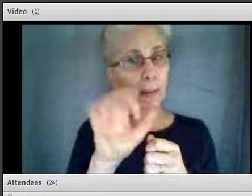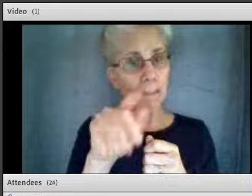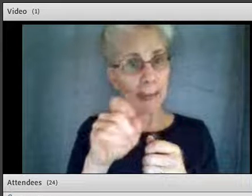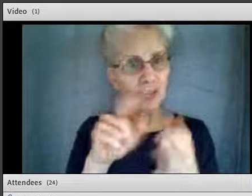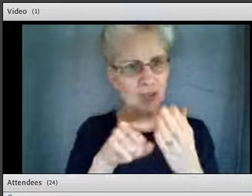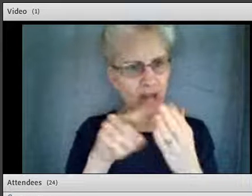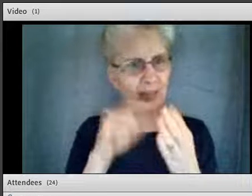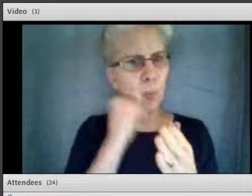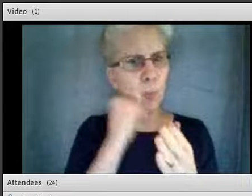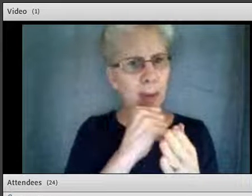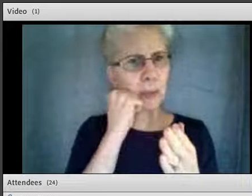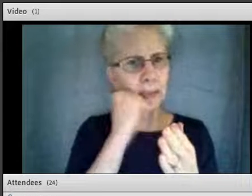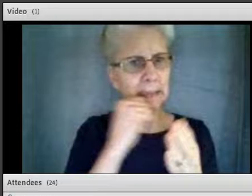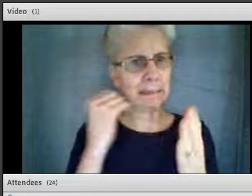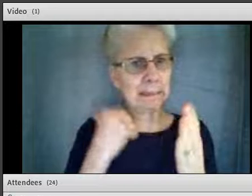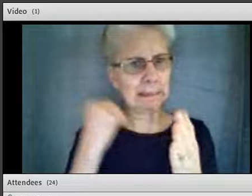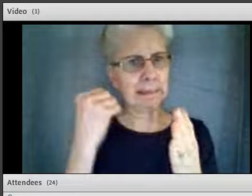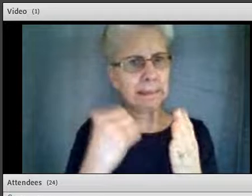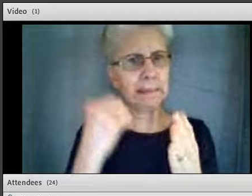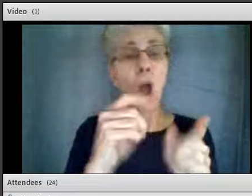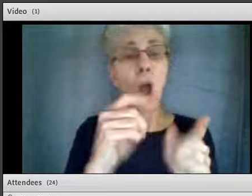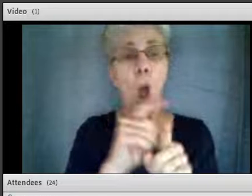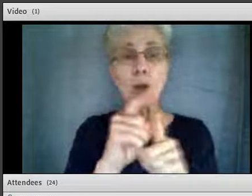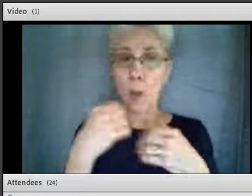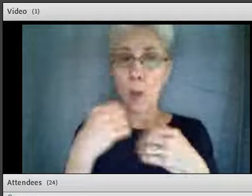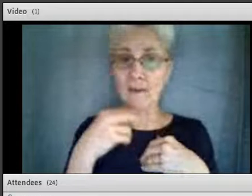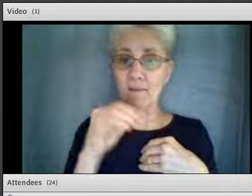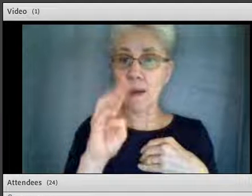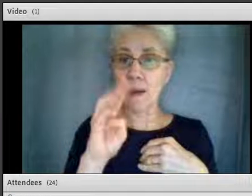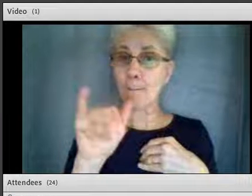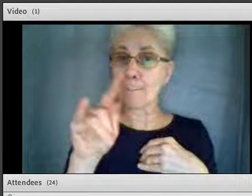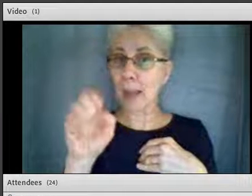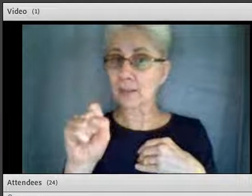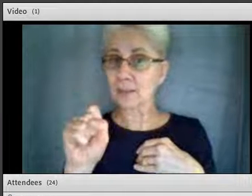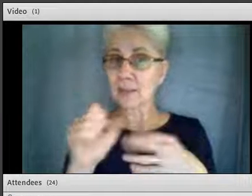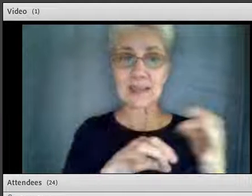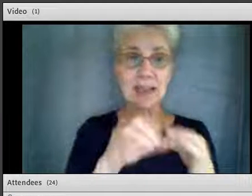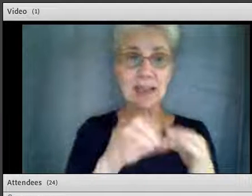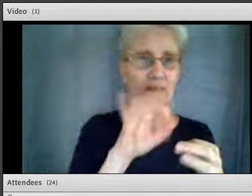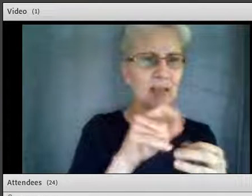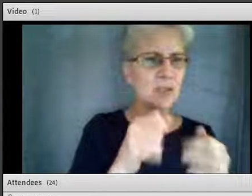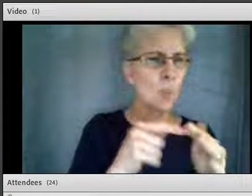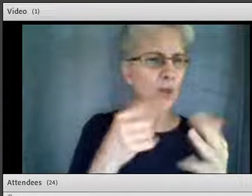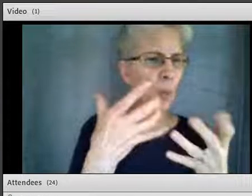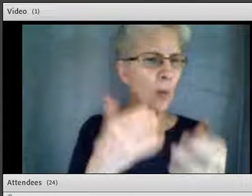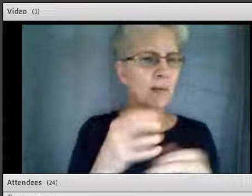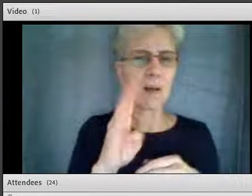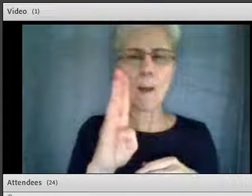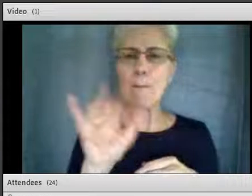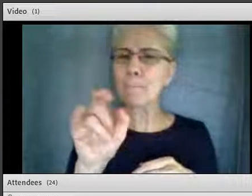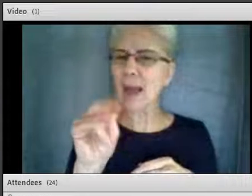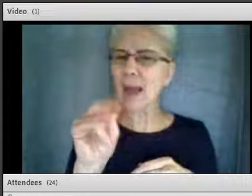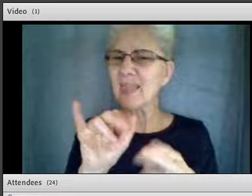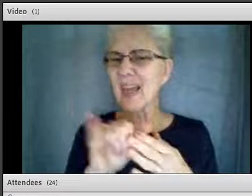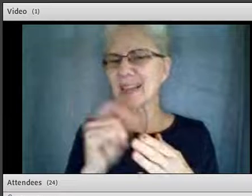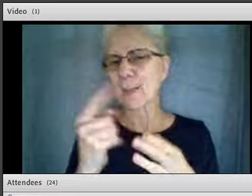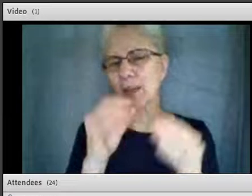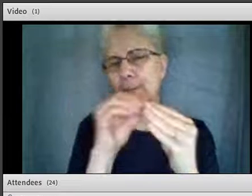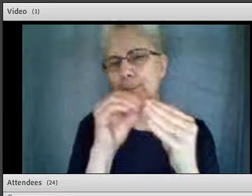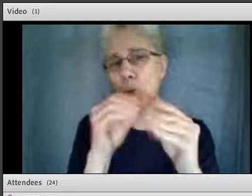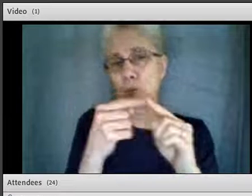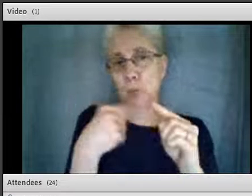You can also have buttons versus links. So when would you want them? A button is something more, to me. A link